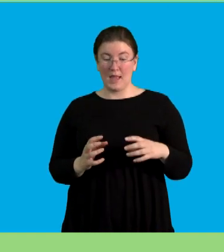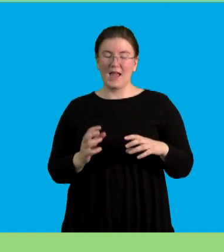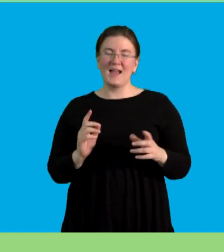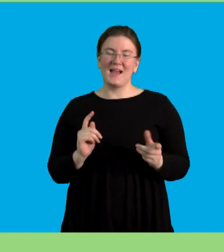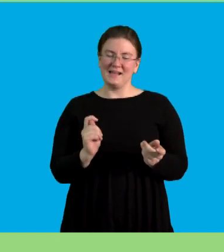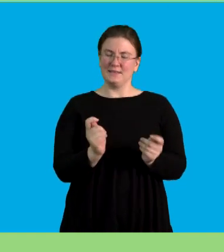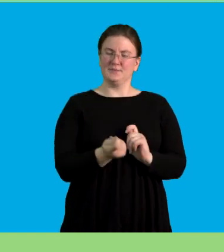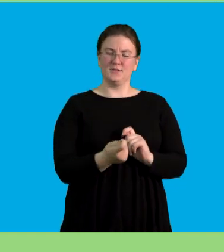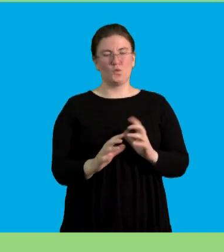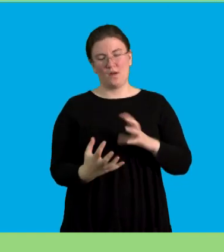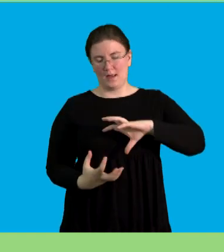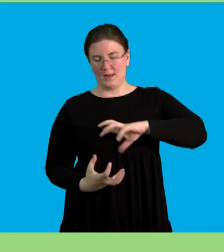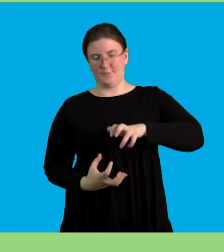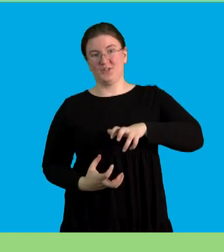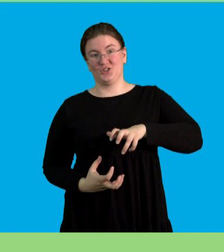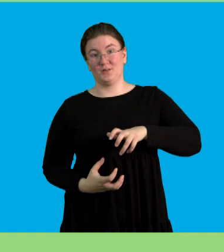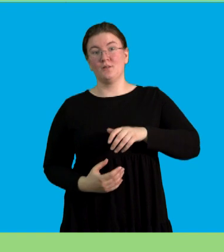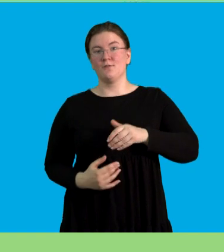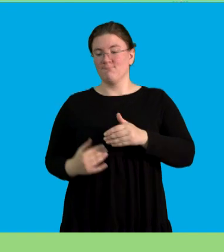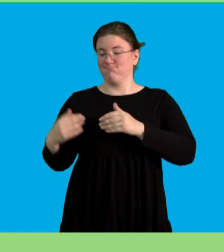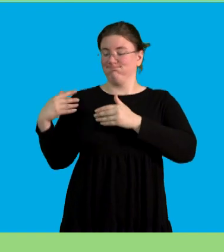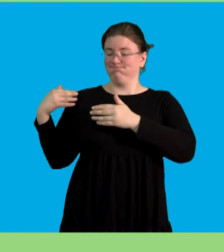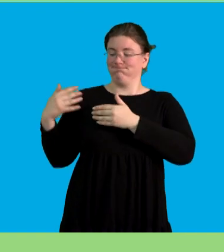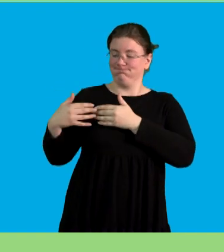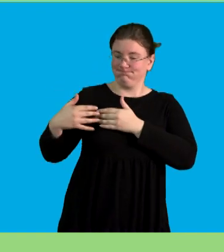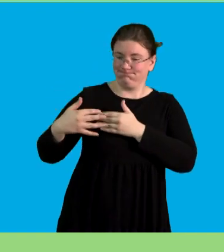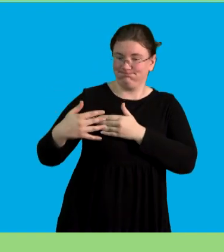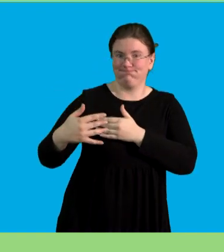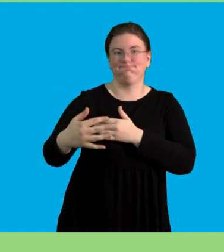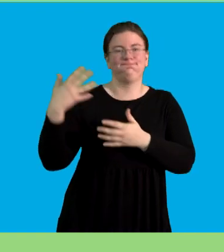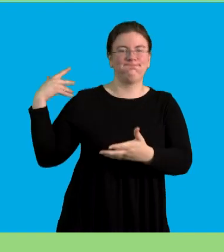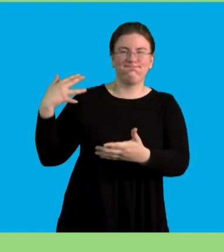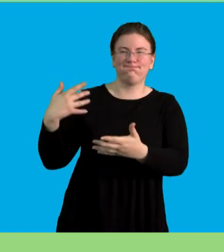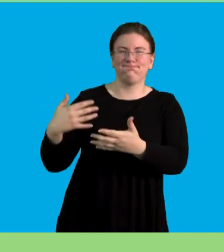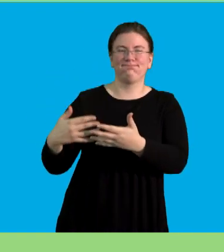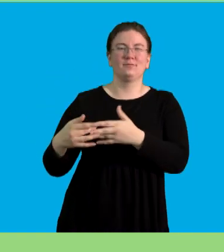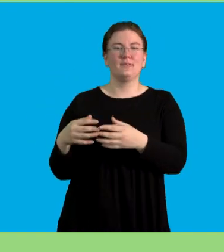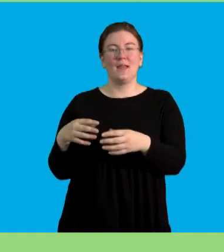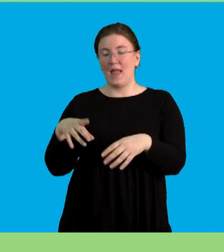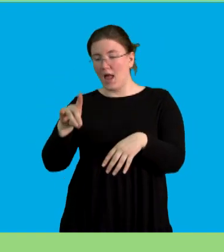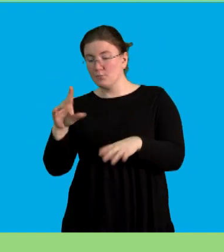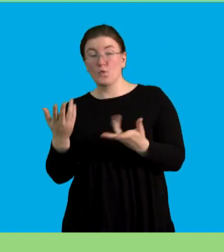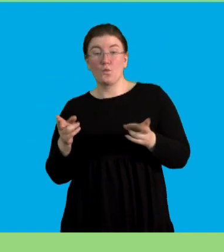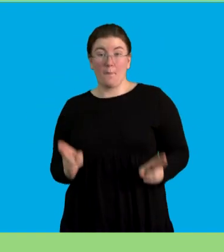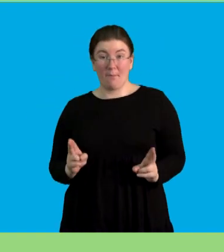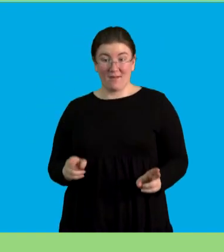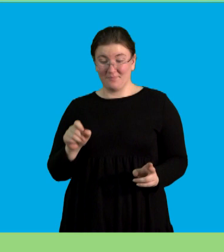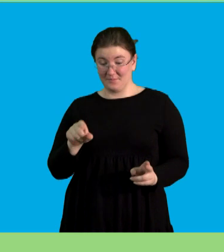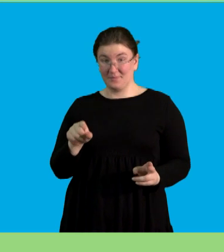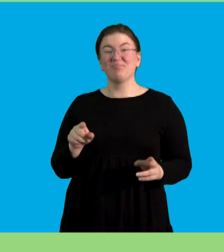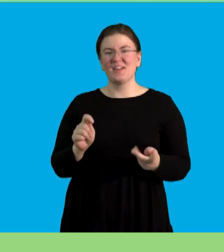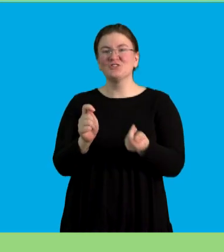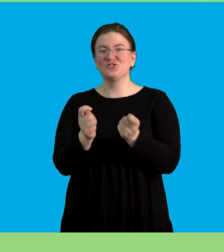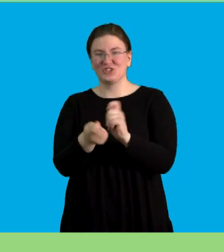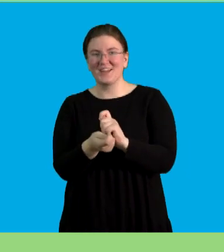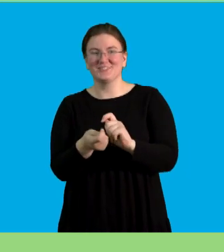Adaptation over time also allows species to survive in response to changing conditions in the environment. We will later